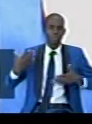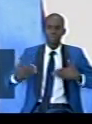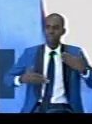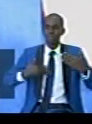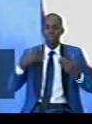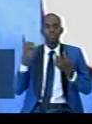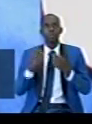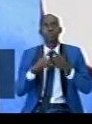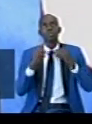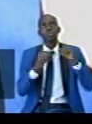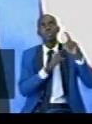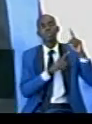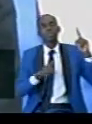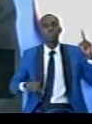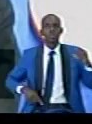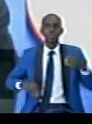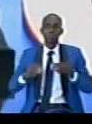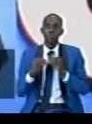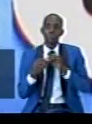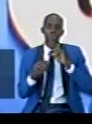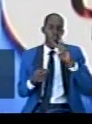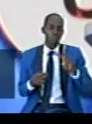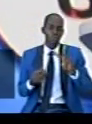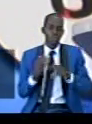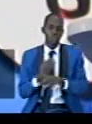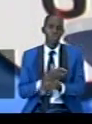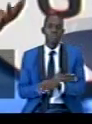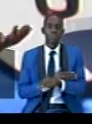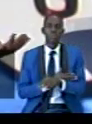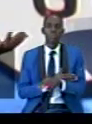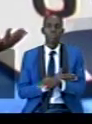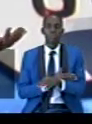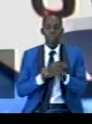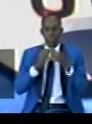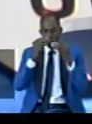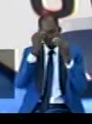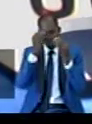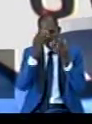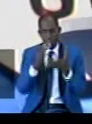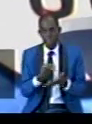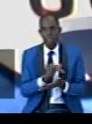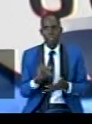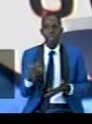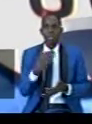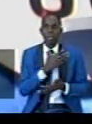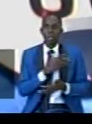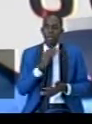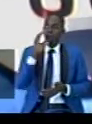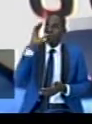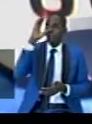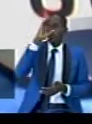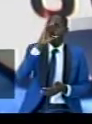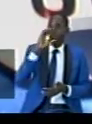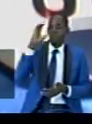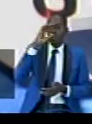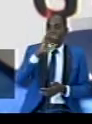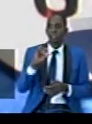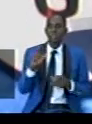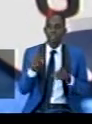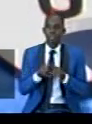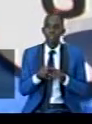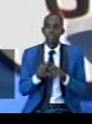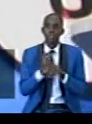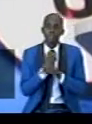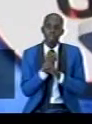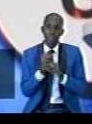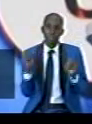with joy to the Lord. Number two, obeying and seeking as